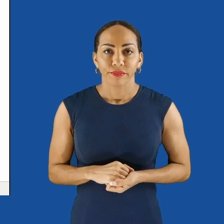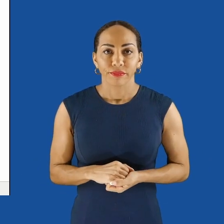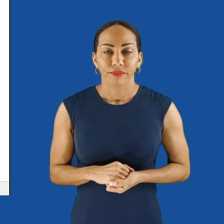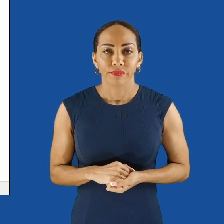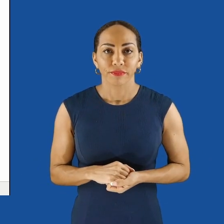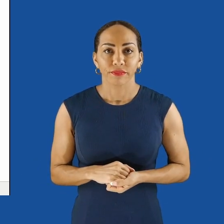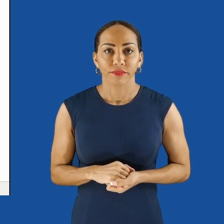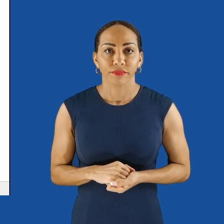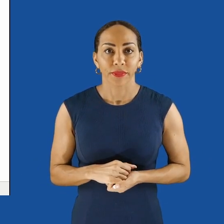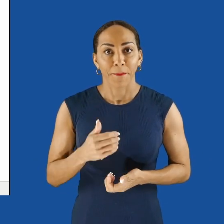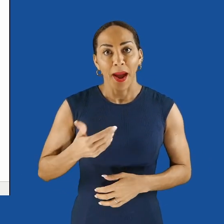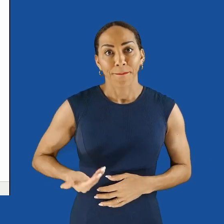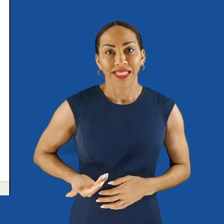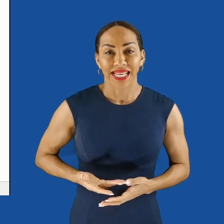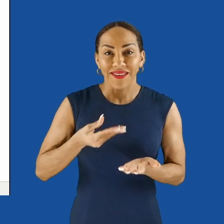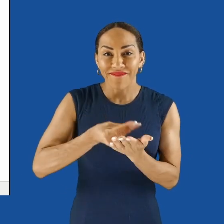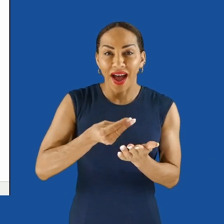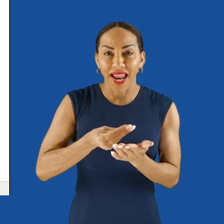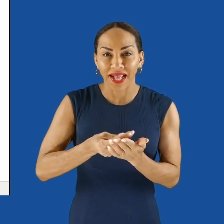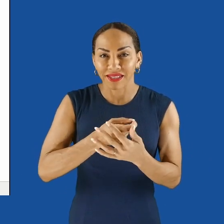and all financial aspects